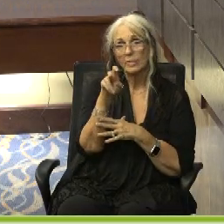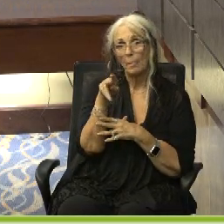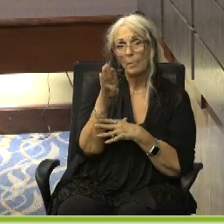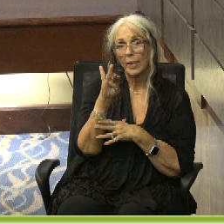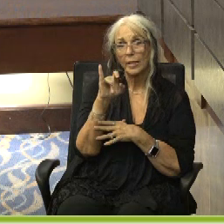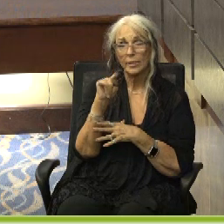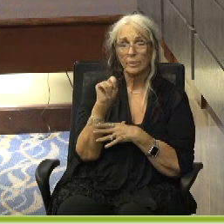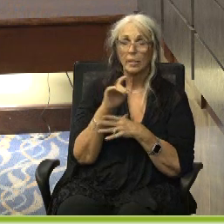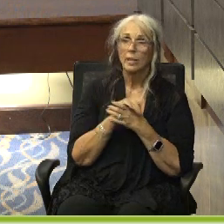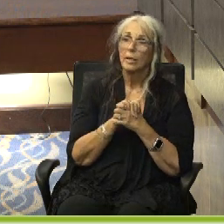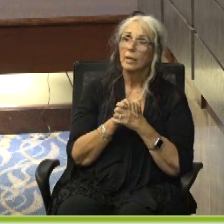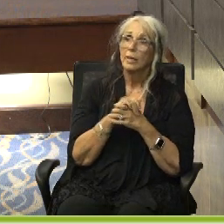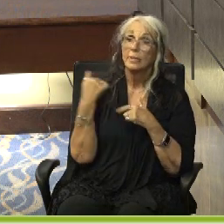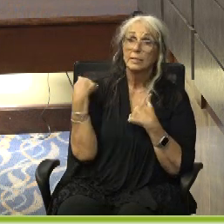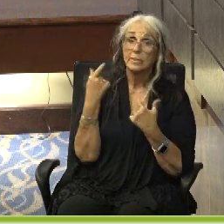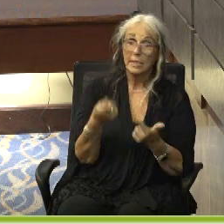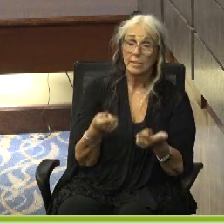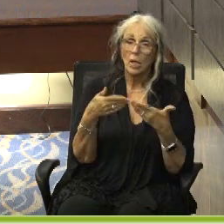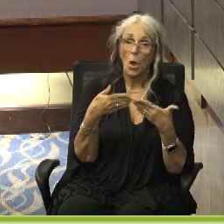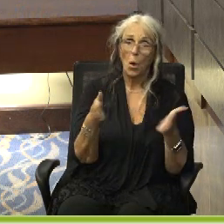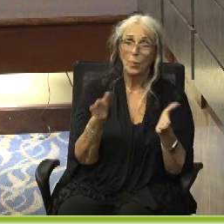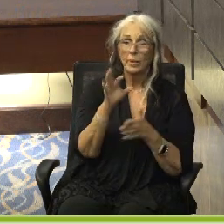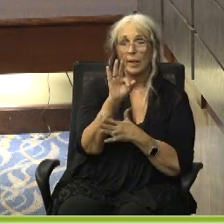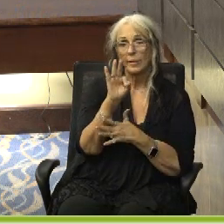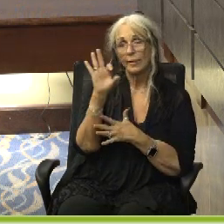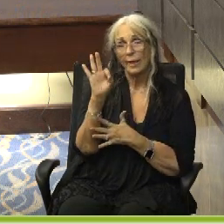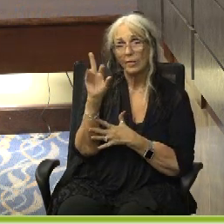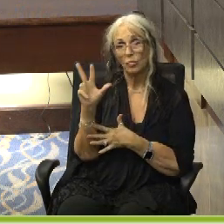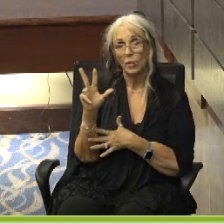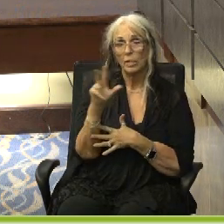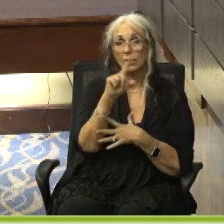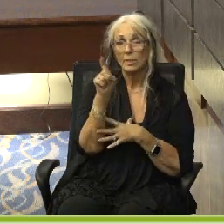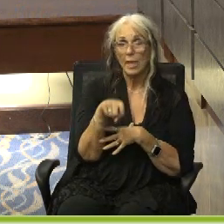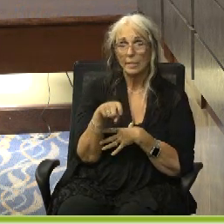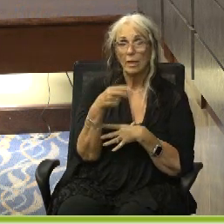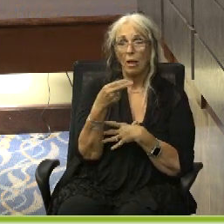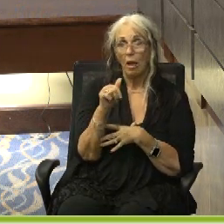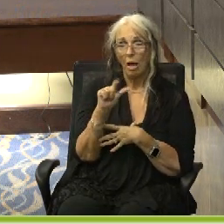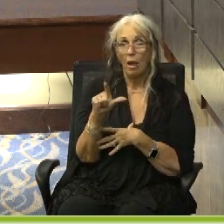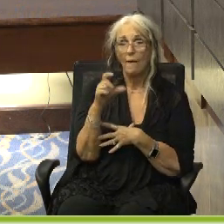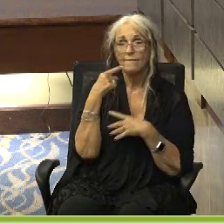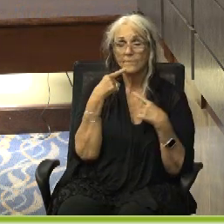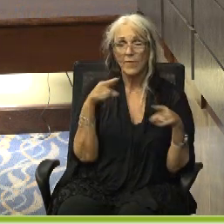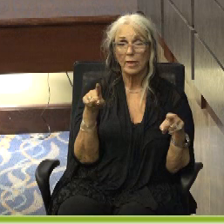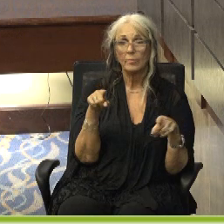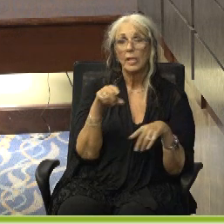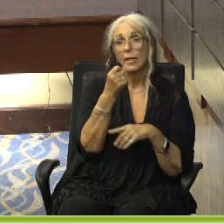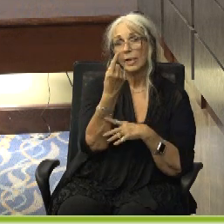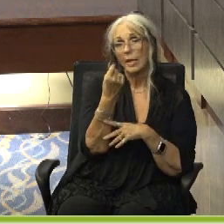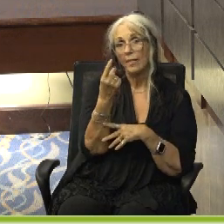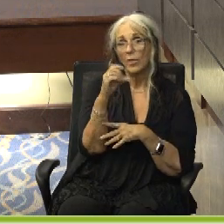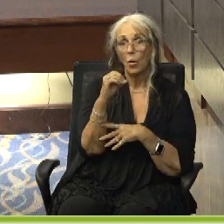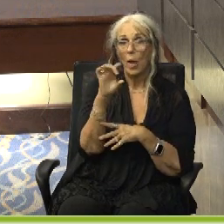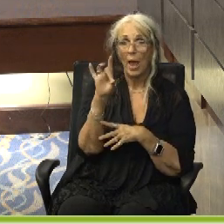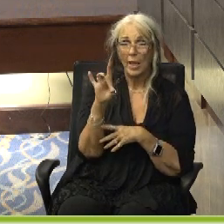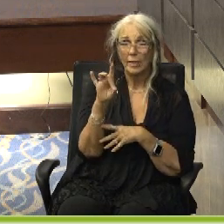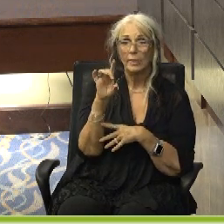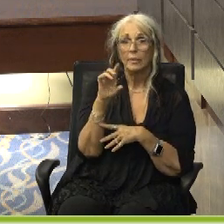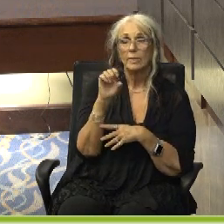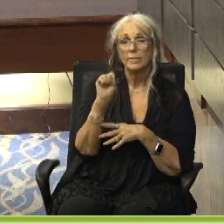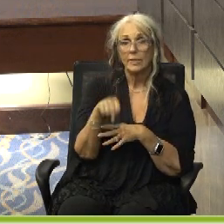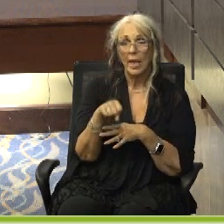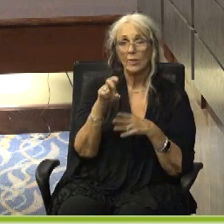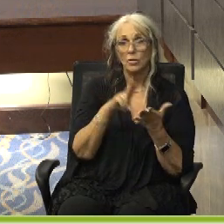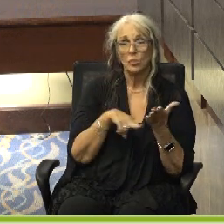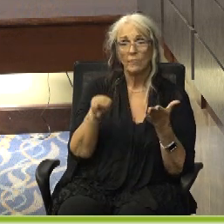Since its grand opening and move to Waco in 1993, the Texas Sports Hall of Fame has been located at 1108 South University Parks